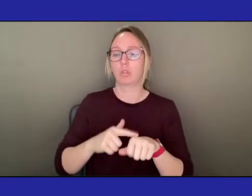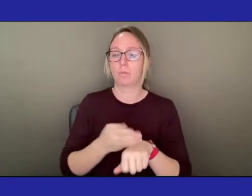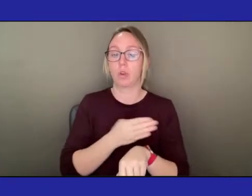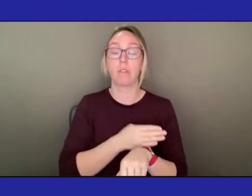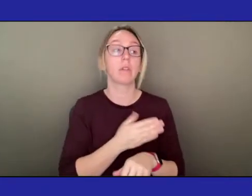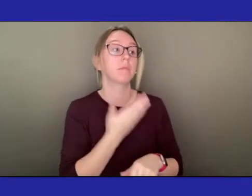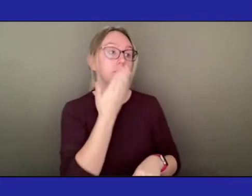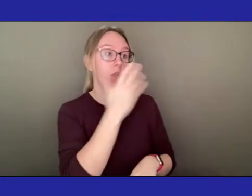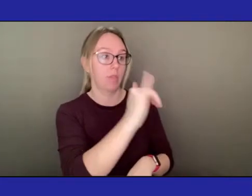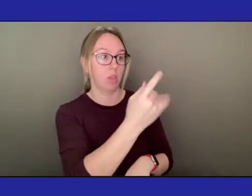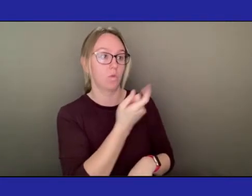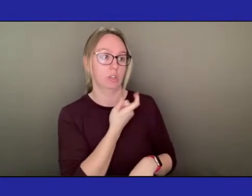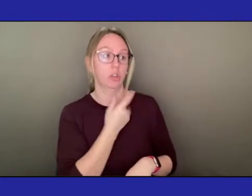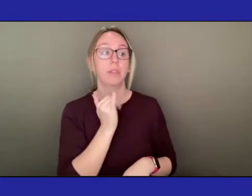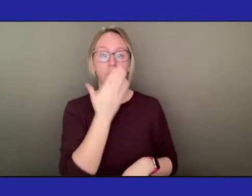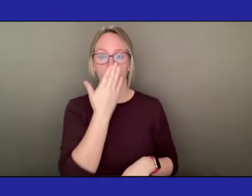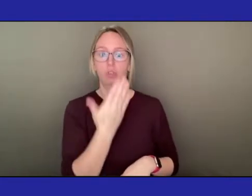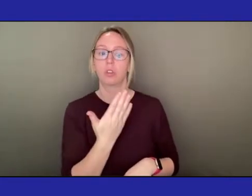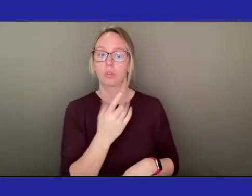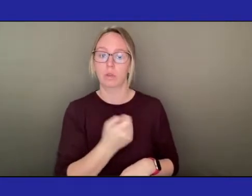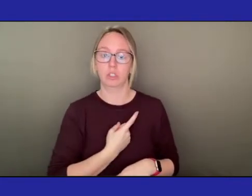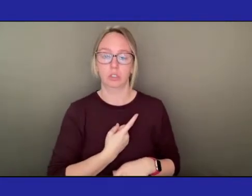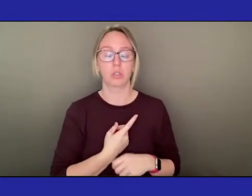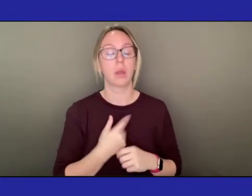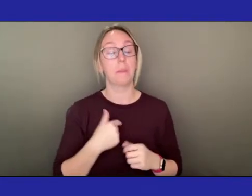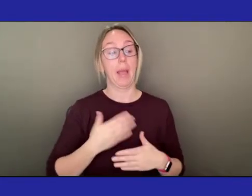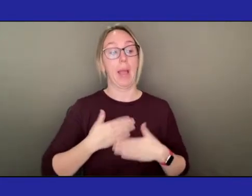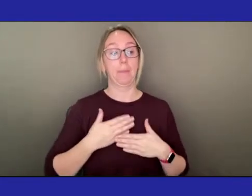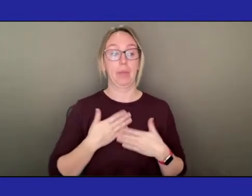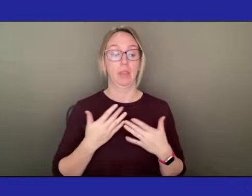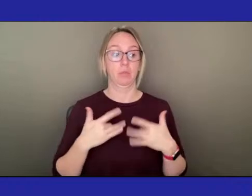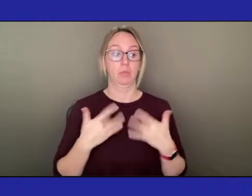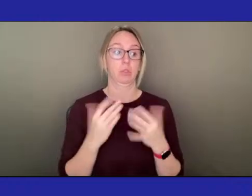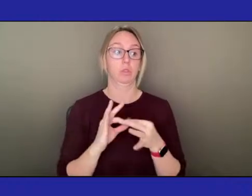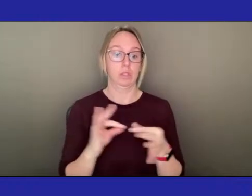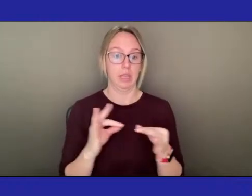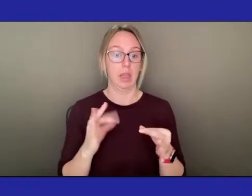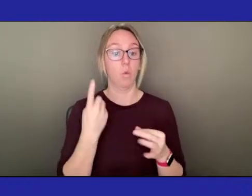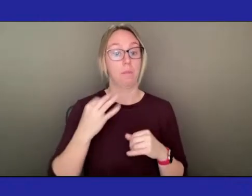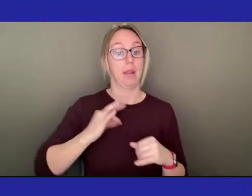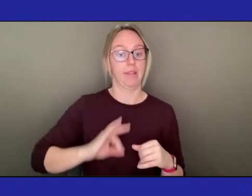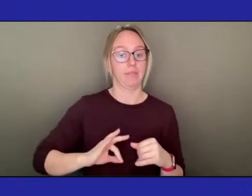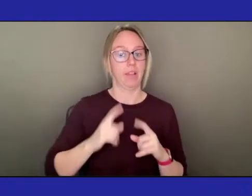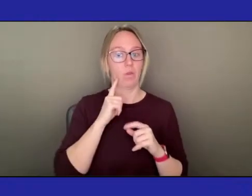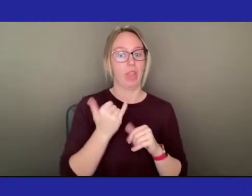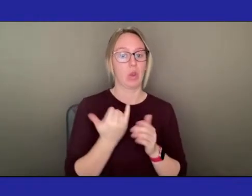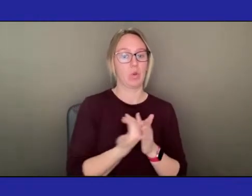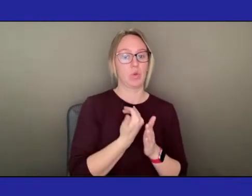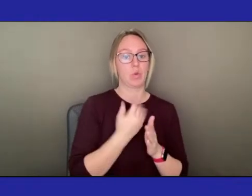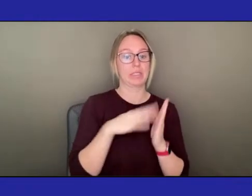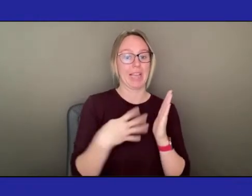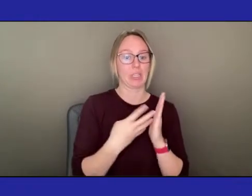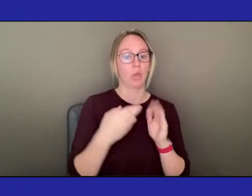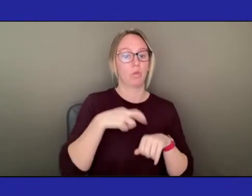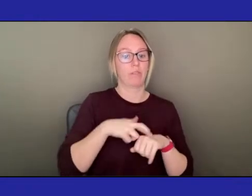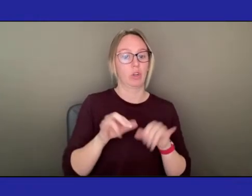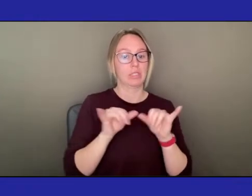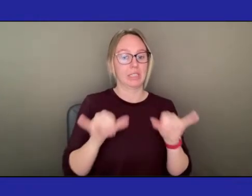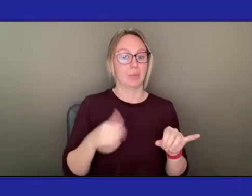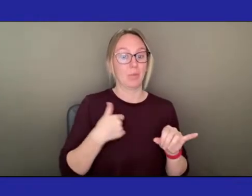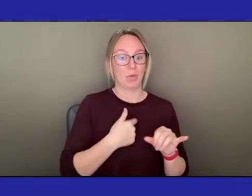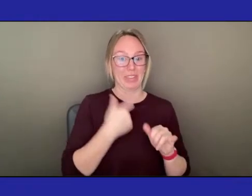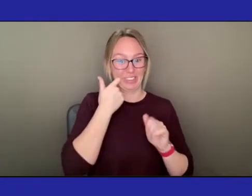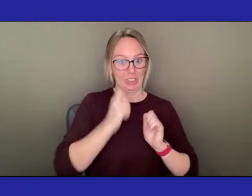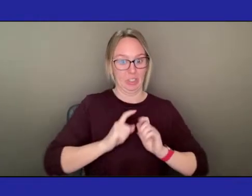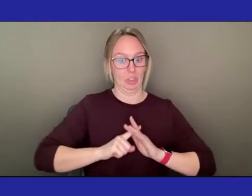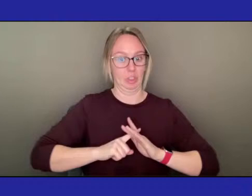and I'm happy to say that one of the benefits of the new referral and scheduling system that I mentioned that we launched this year. This is actually